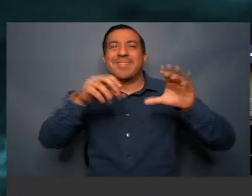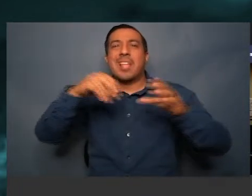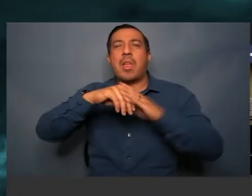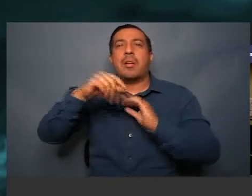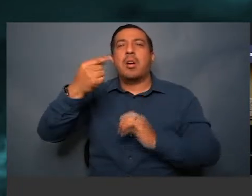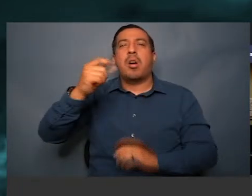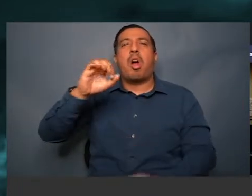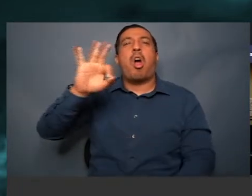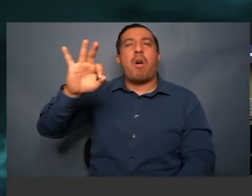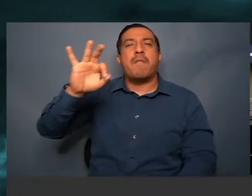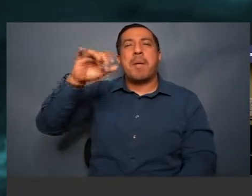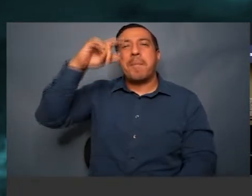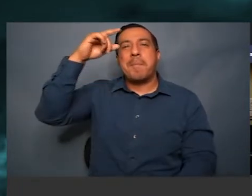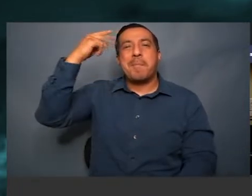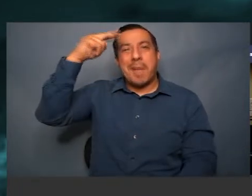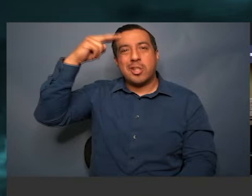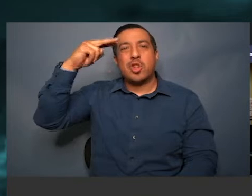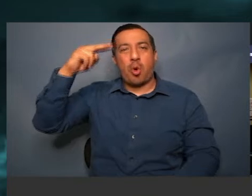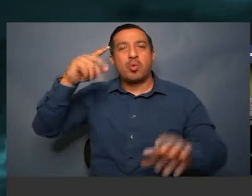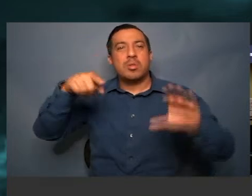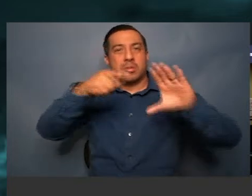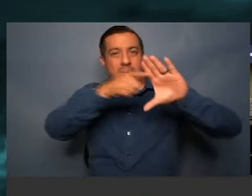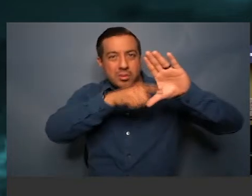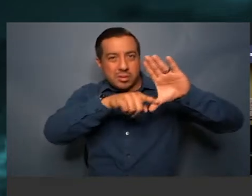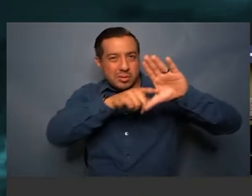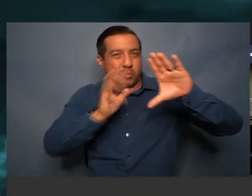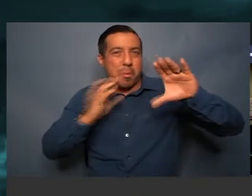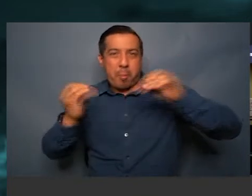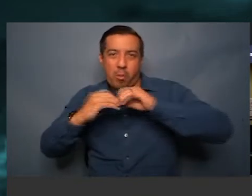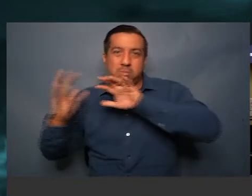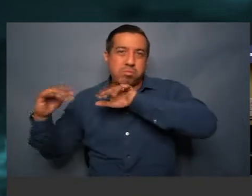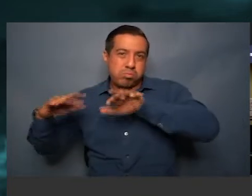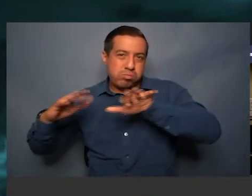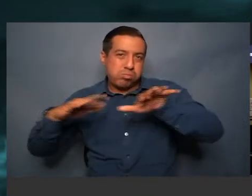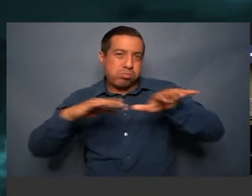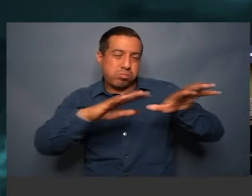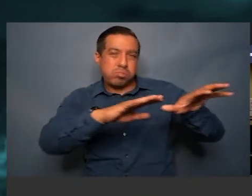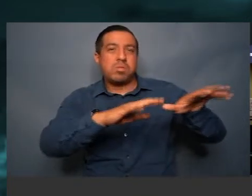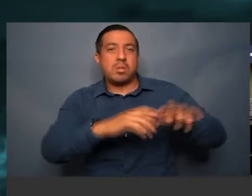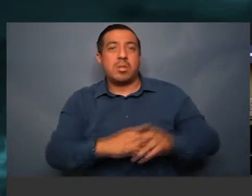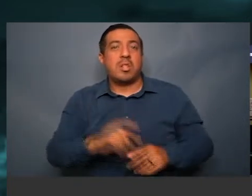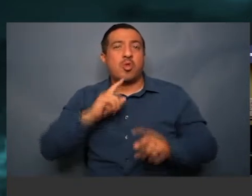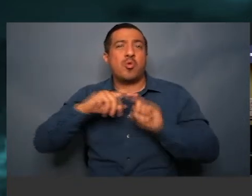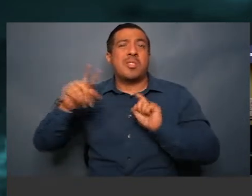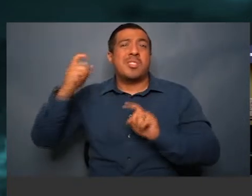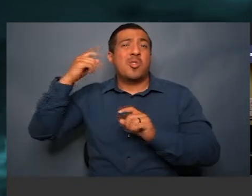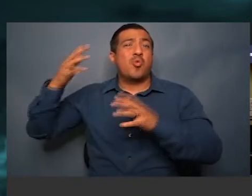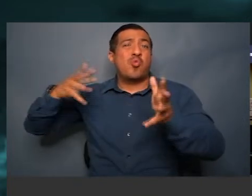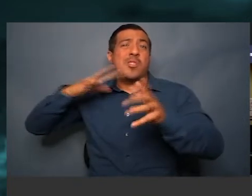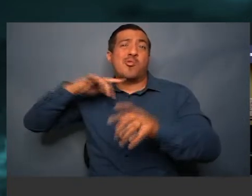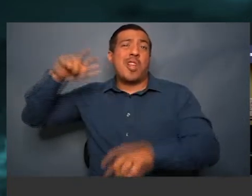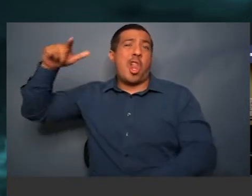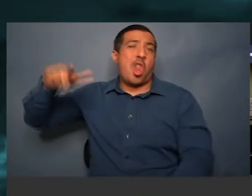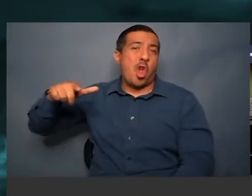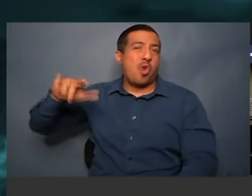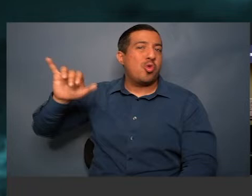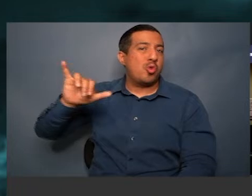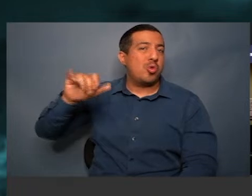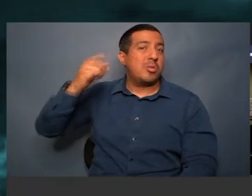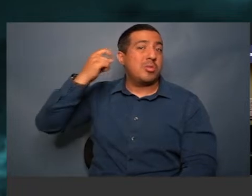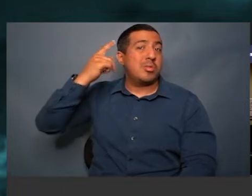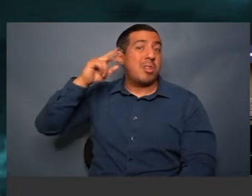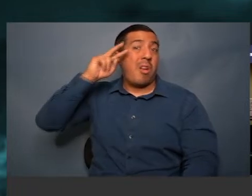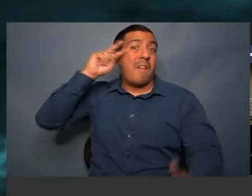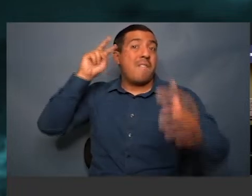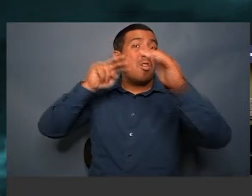develop. And it still appears that we're in a situation where the wind shear is going to be low out there as well. So with all that being said, the official forecast